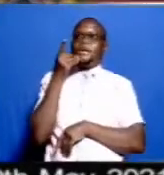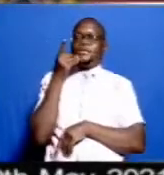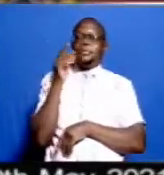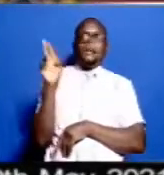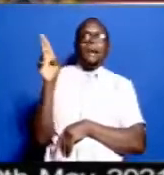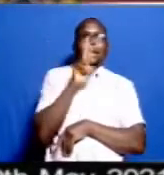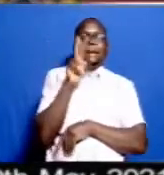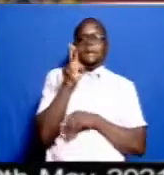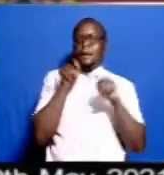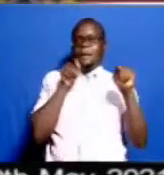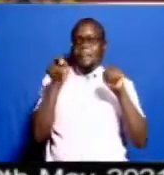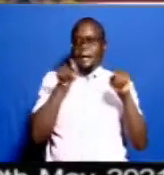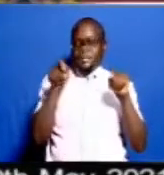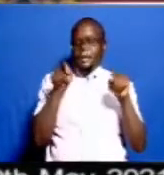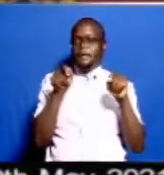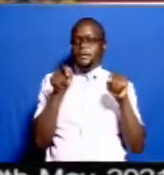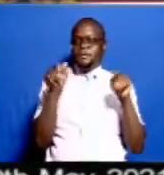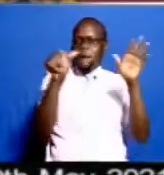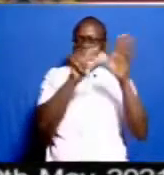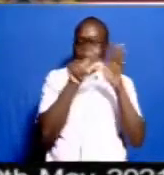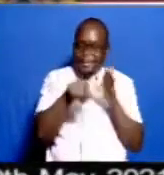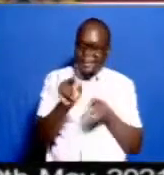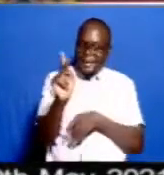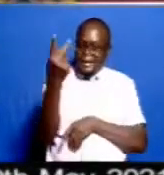management systems in the country.